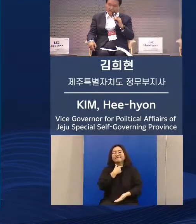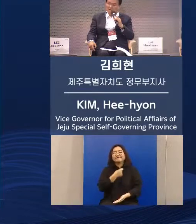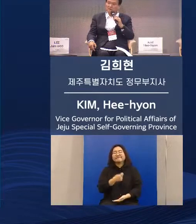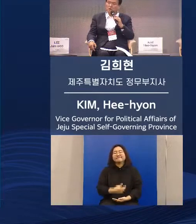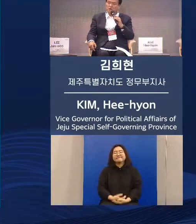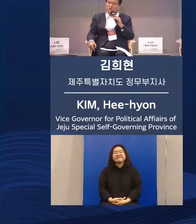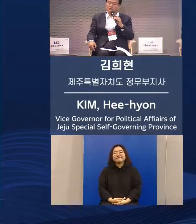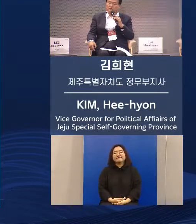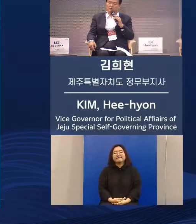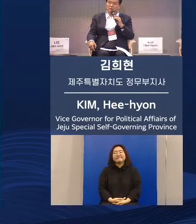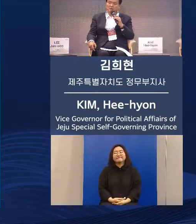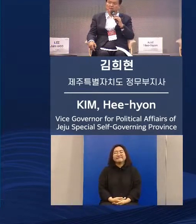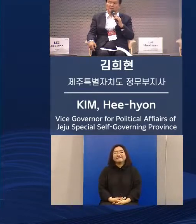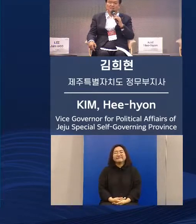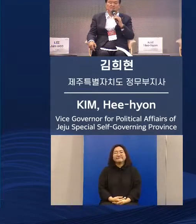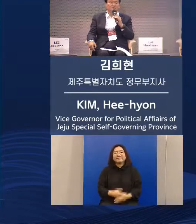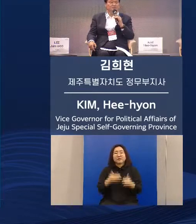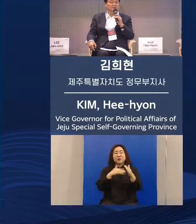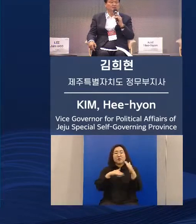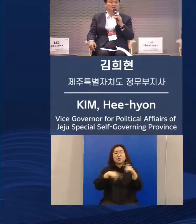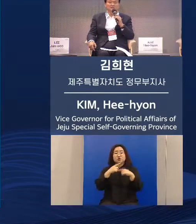interpretation.